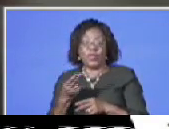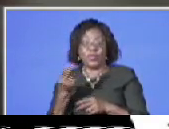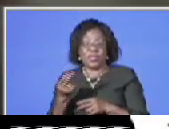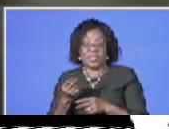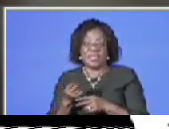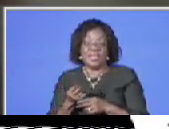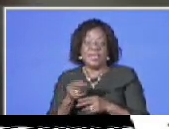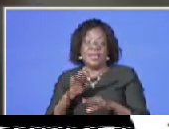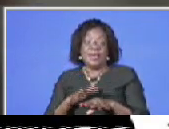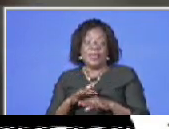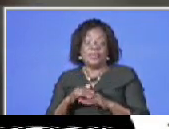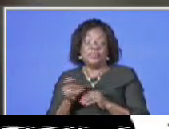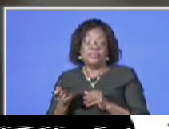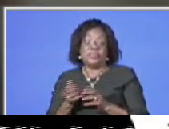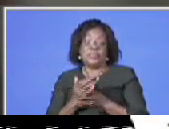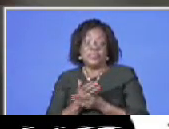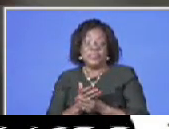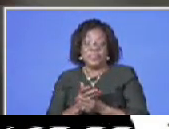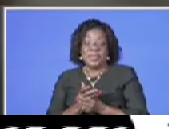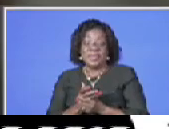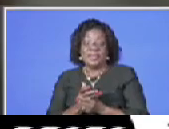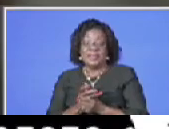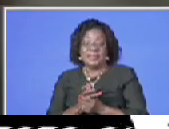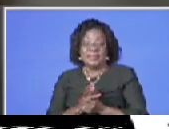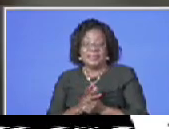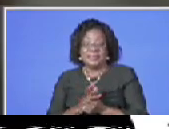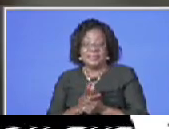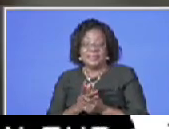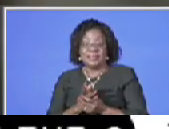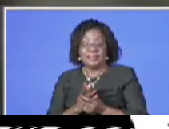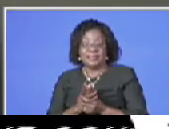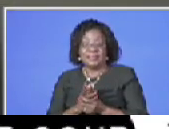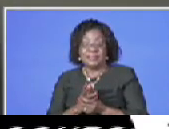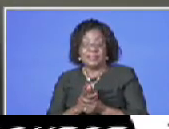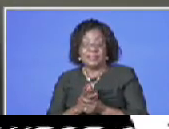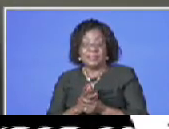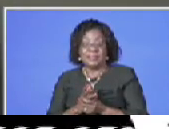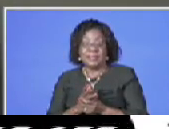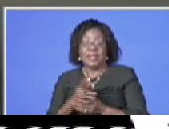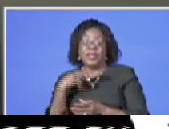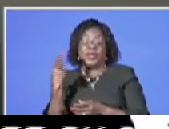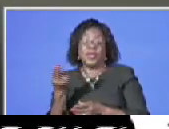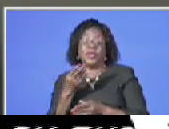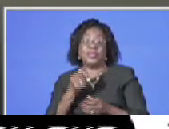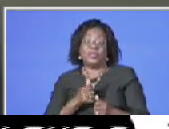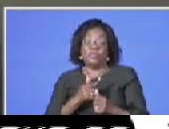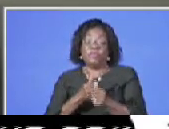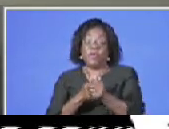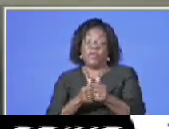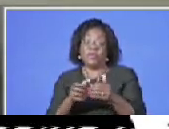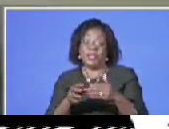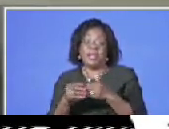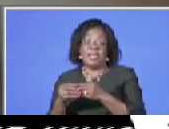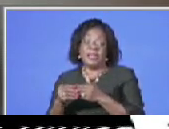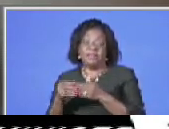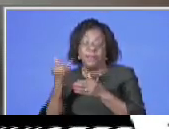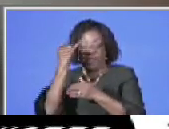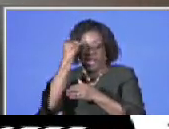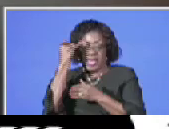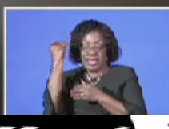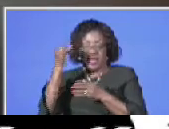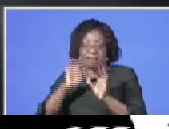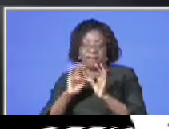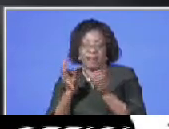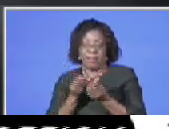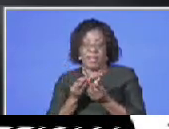Corona. Or how about Corona Lisa, or Demi, short for pandemic. You can also follow the lead of an Indian family and go